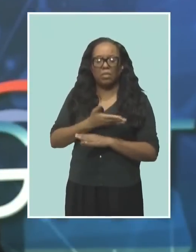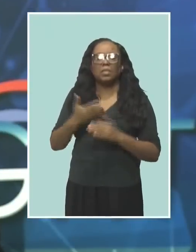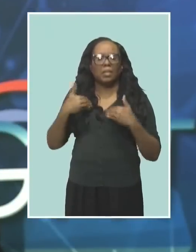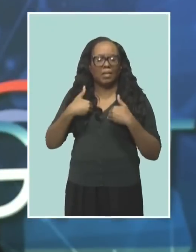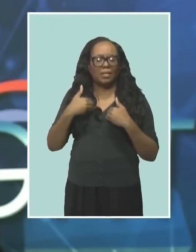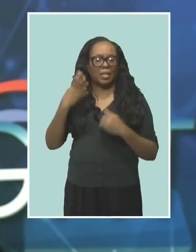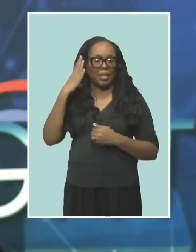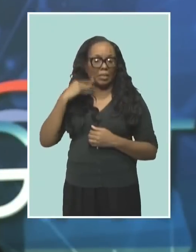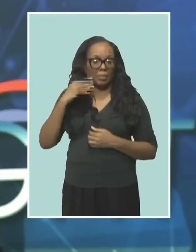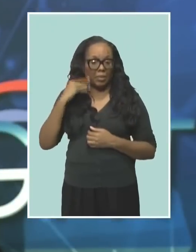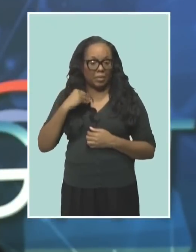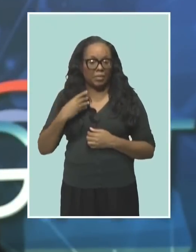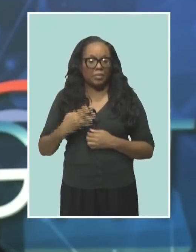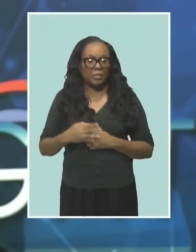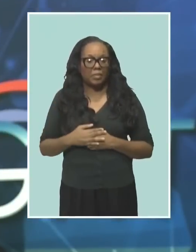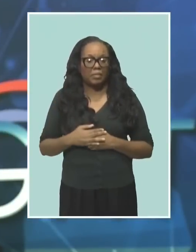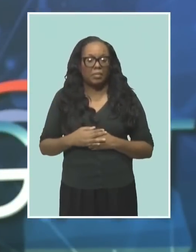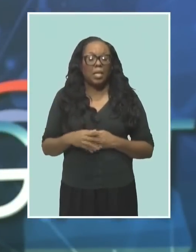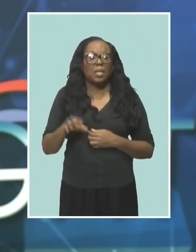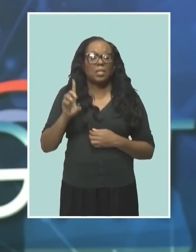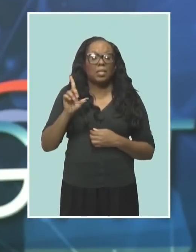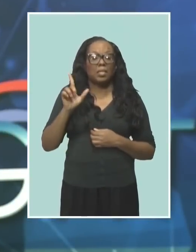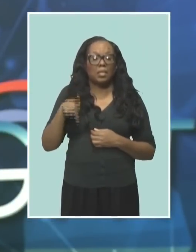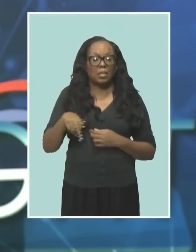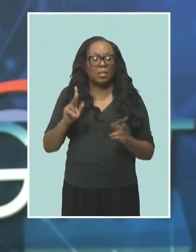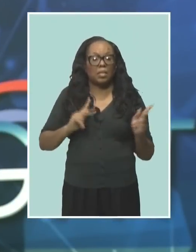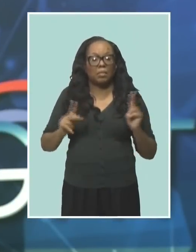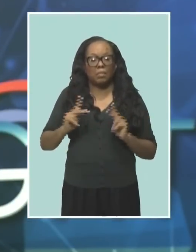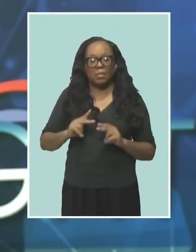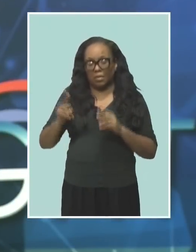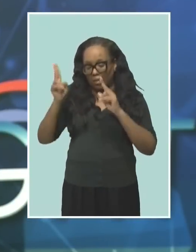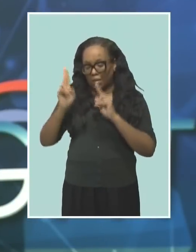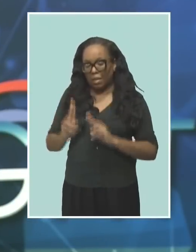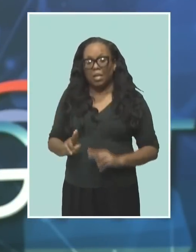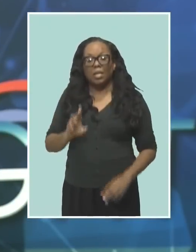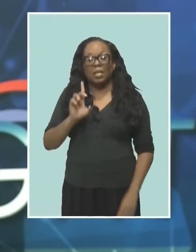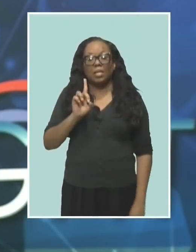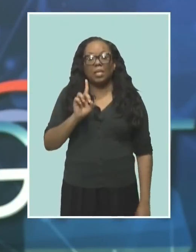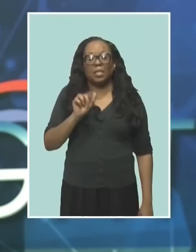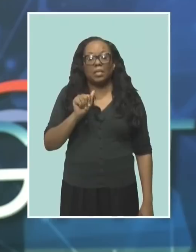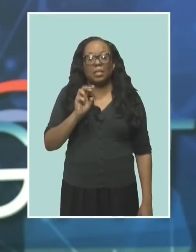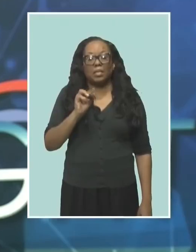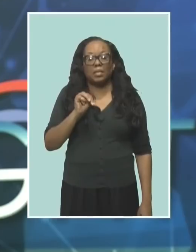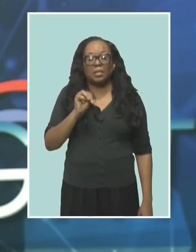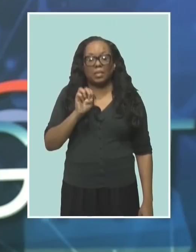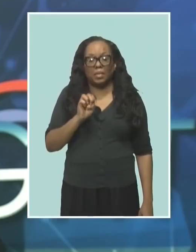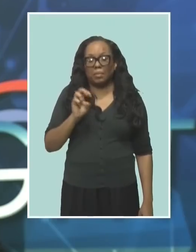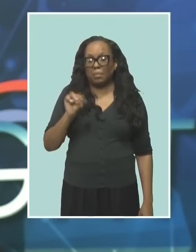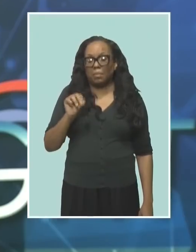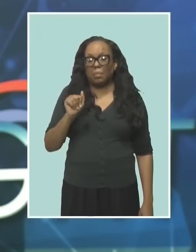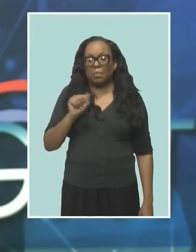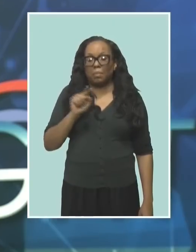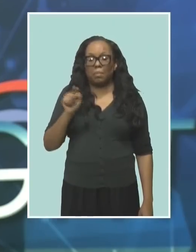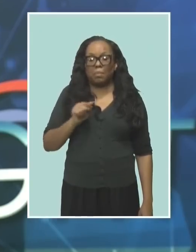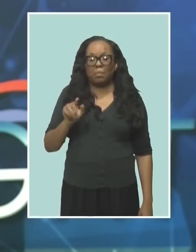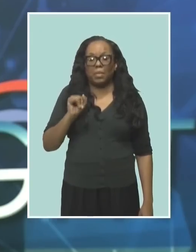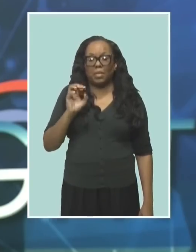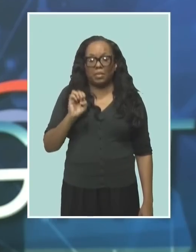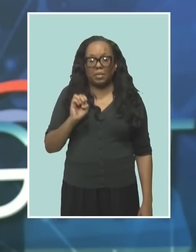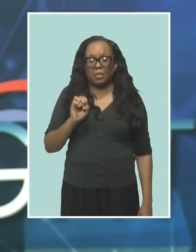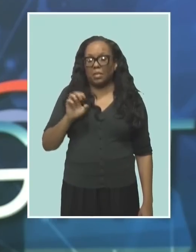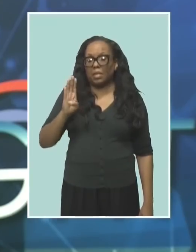Meanwhile, the Democratic Labour Party is paying tribute to former DLP parliamentarian Dame Maisie Barker-Welch, who passed away yesterday at the age